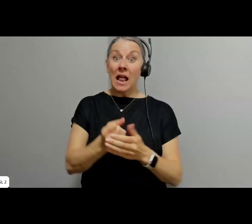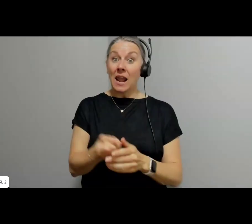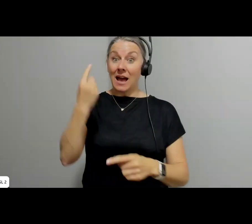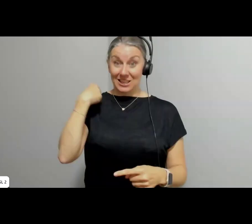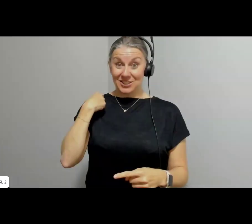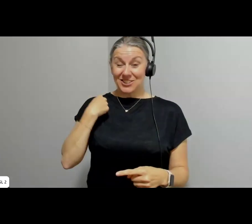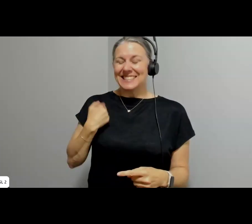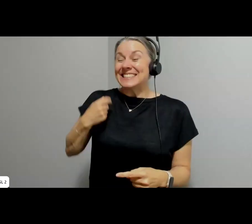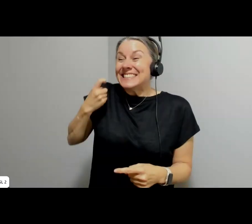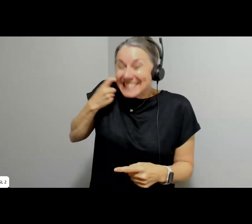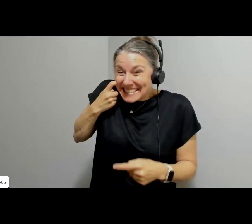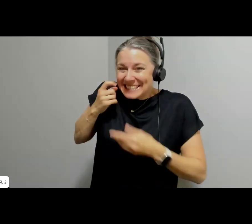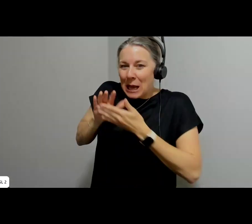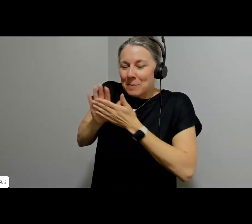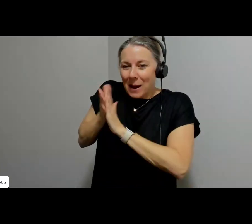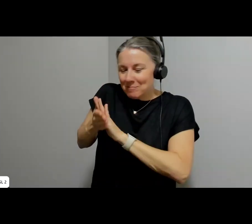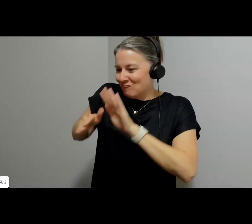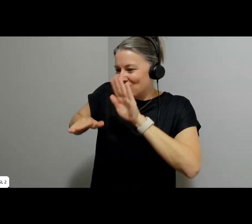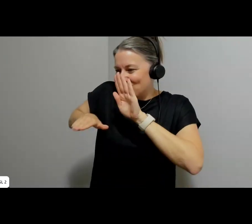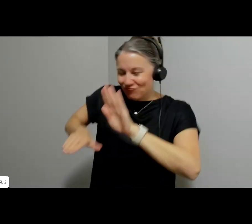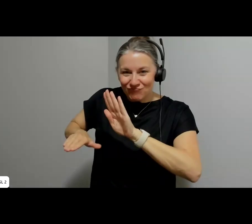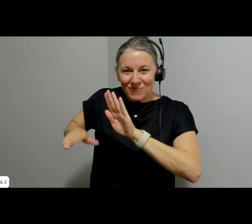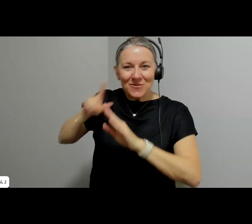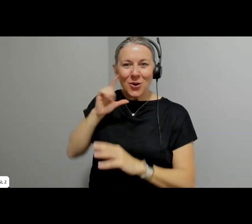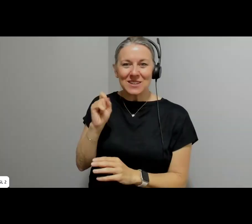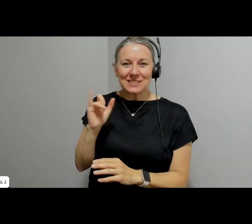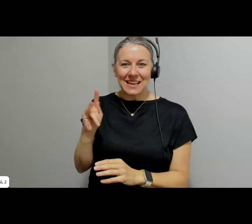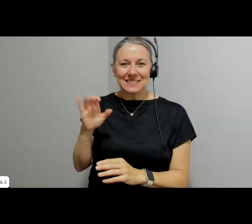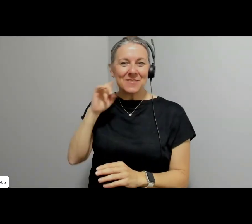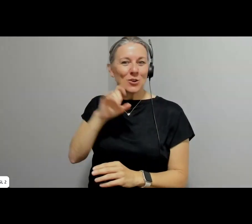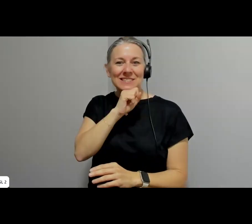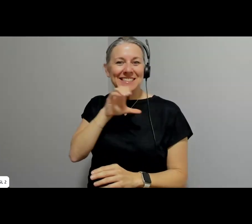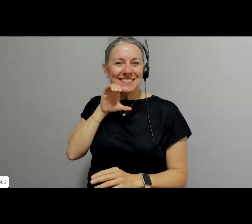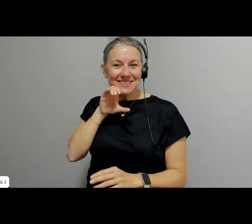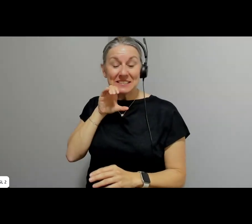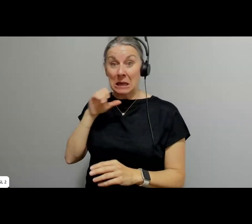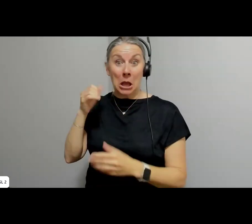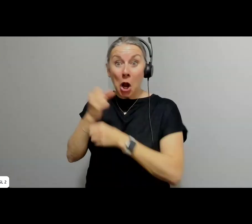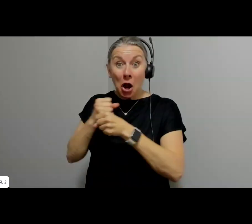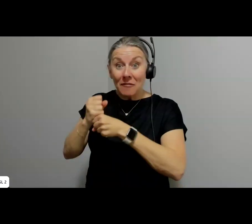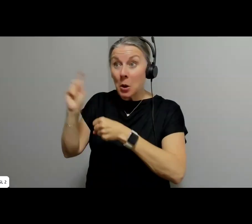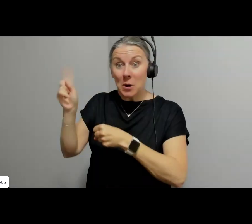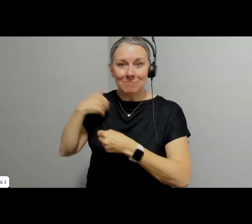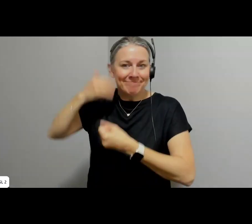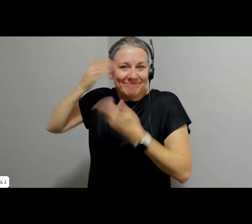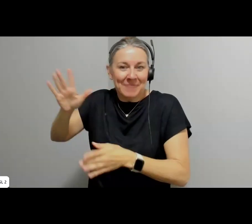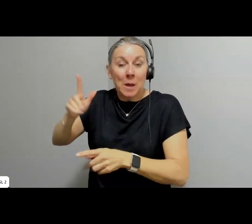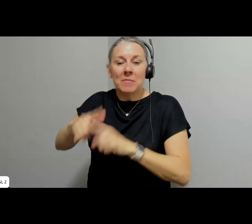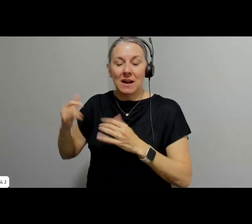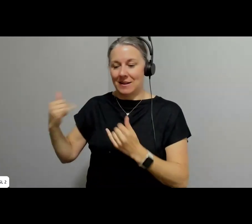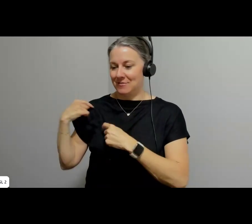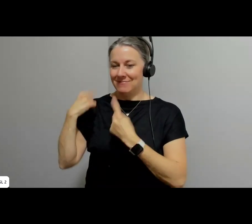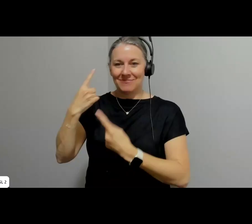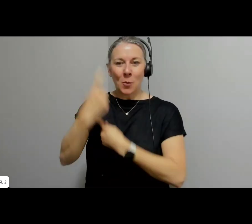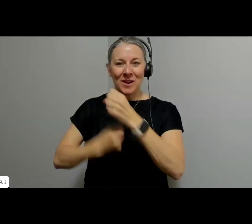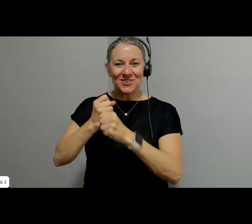for Seniors. I didn't even know where the coffee pot was. But since then, I've undertook to learn